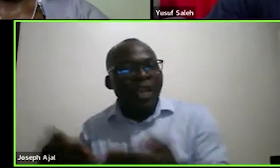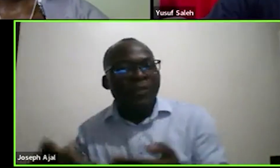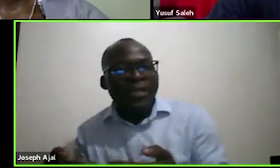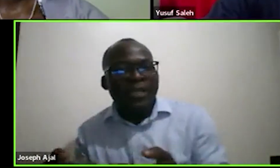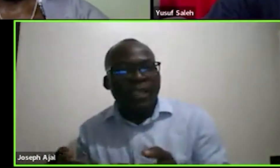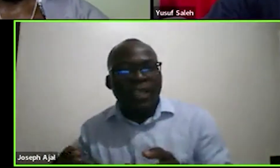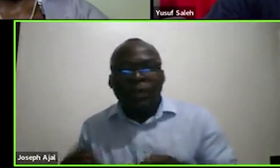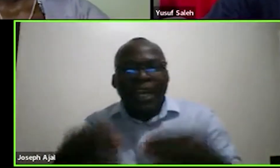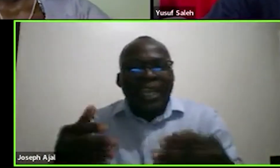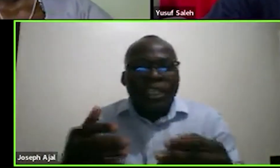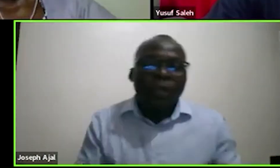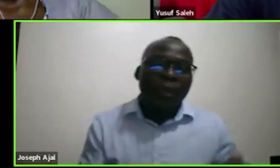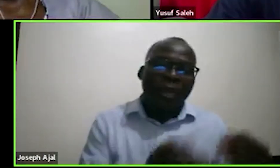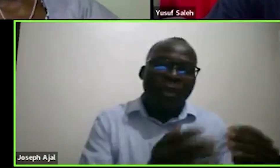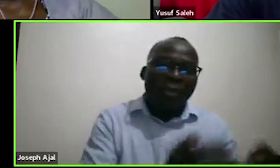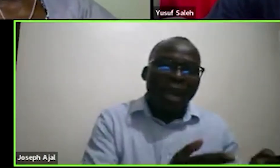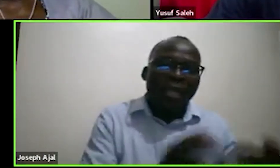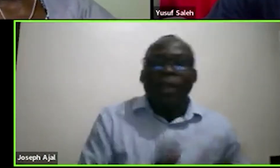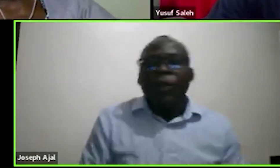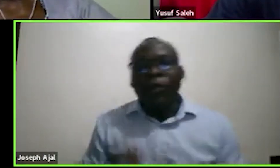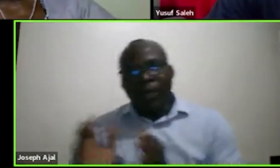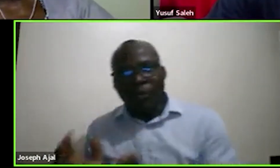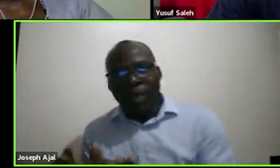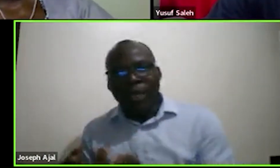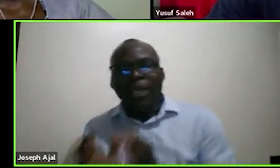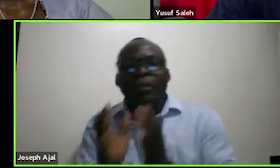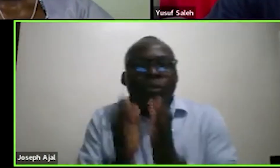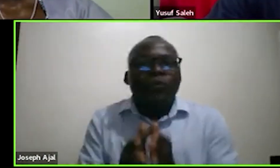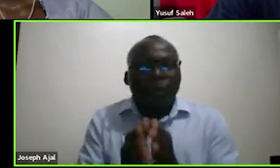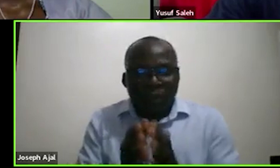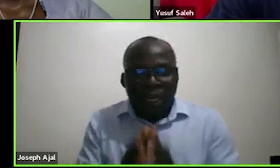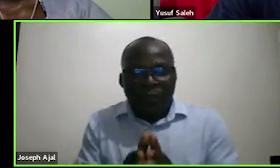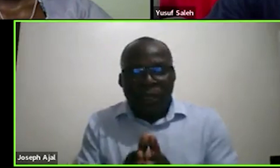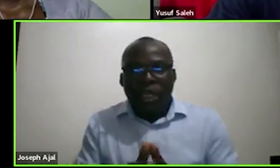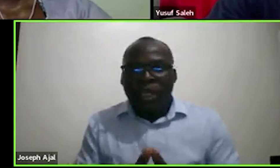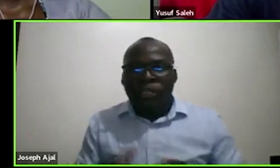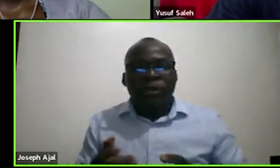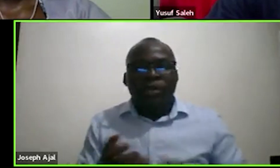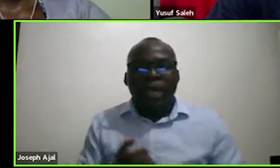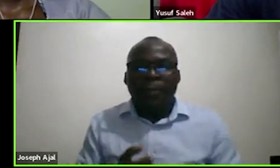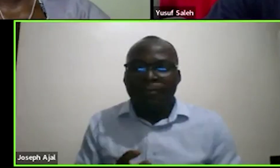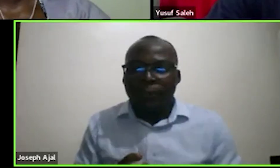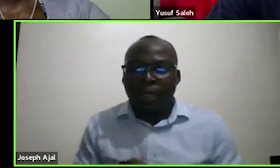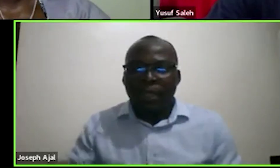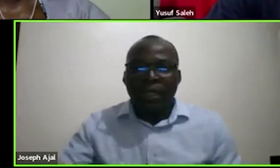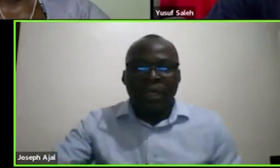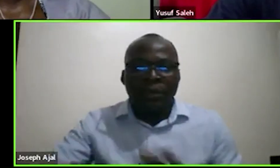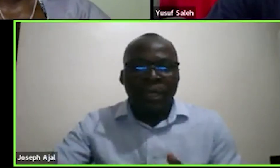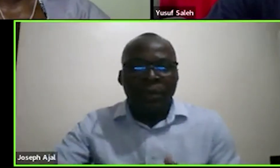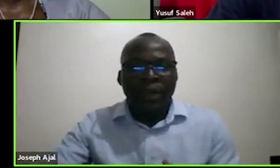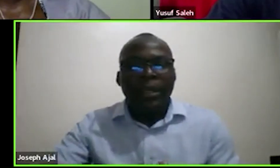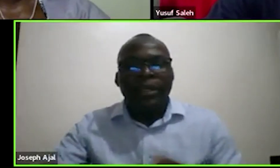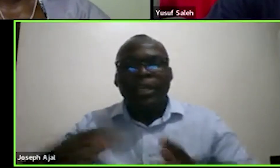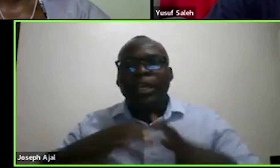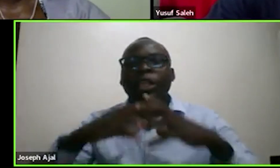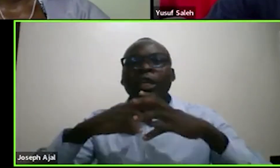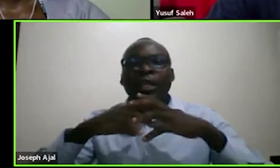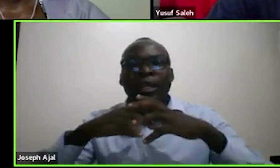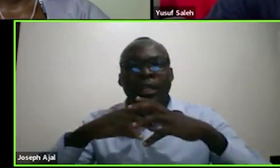your relevance, regardless of whether you're a man or a woman. Prove your relevance. So